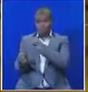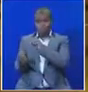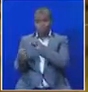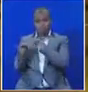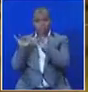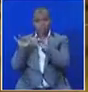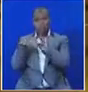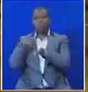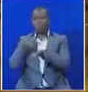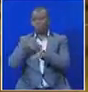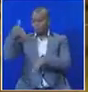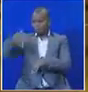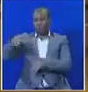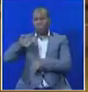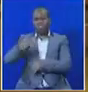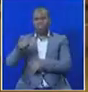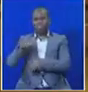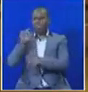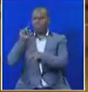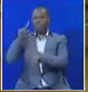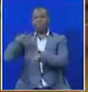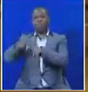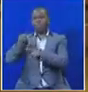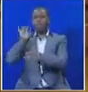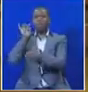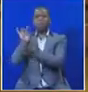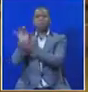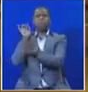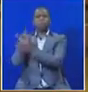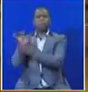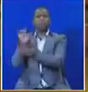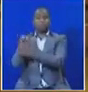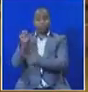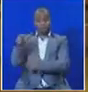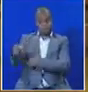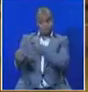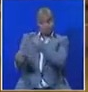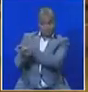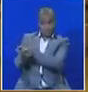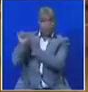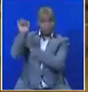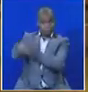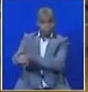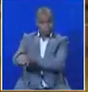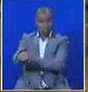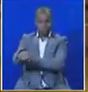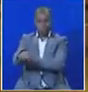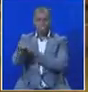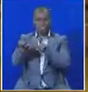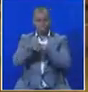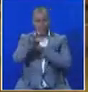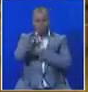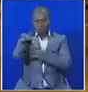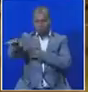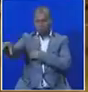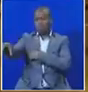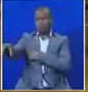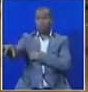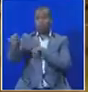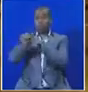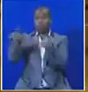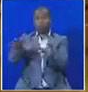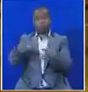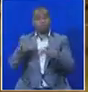Ga re leba re tshwantse re itse gore la re na le mathata, we cannot allow people to brutalize